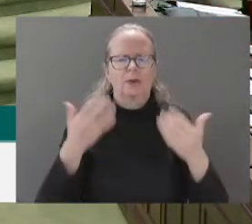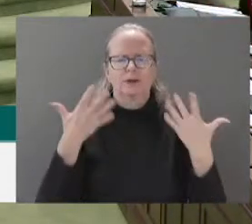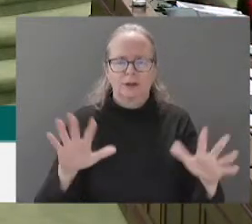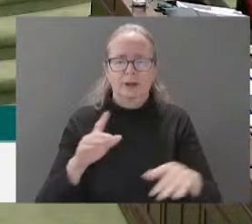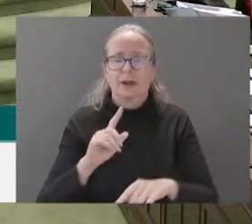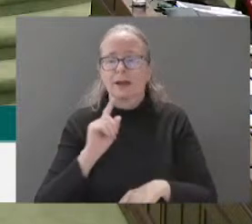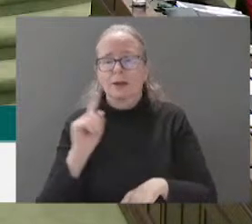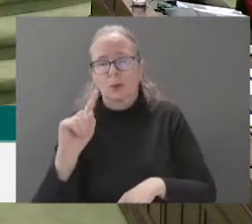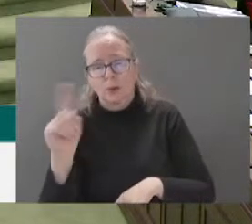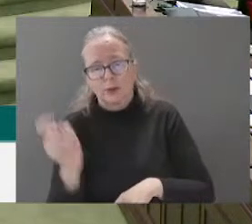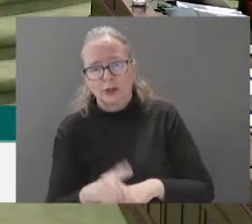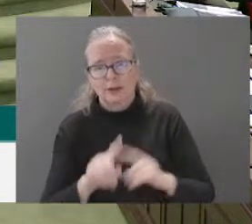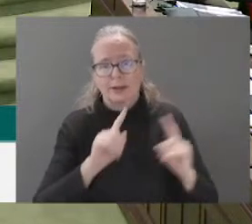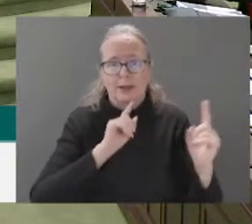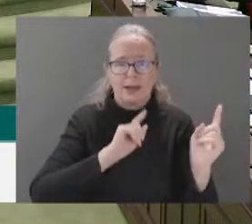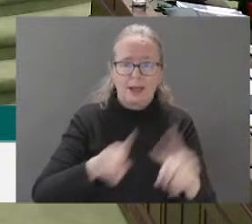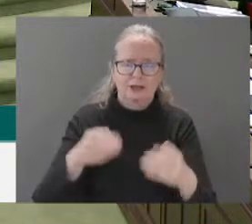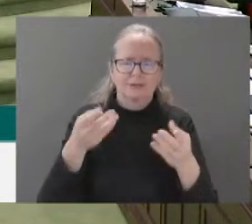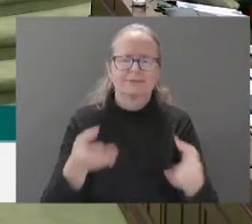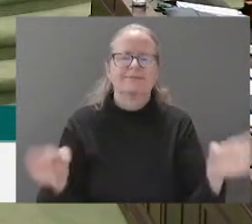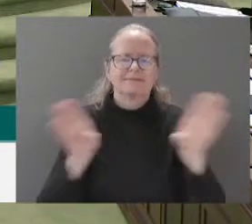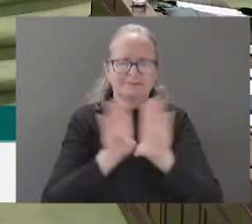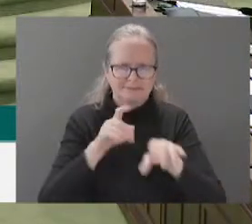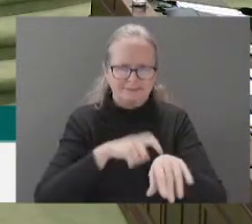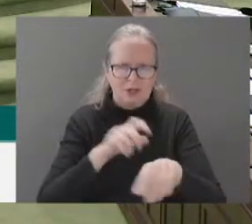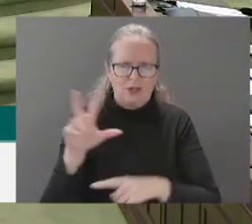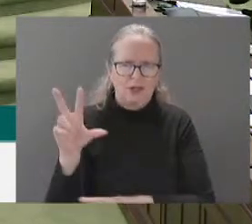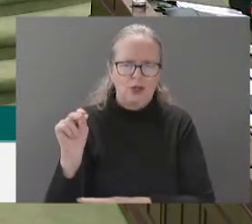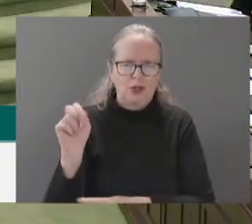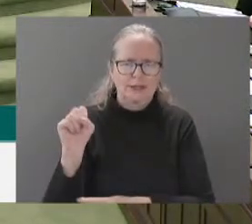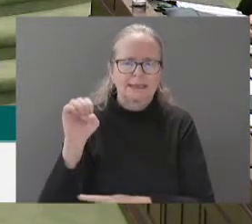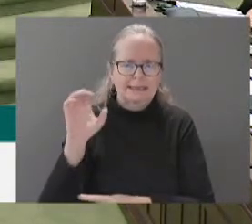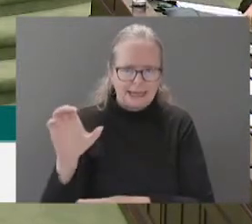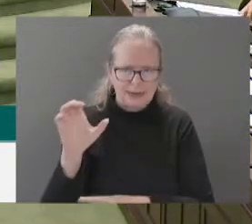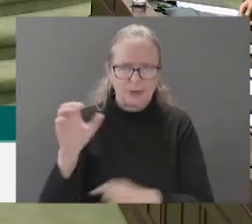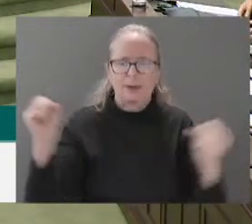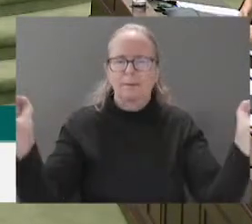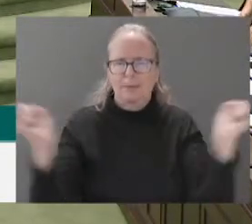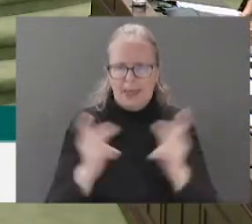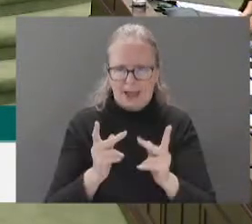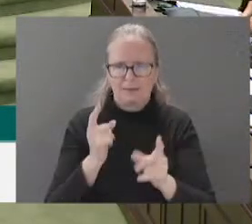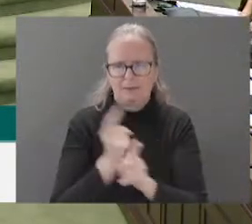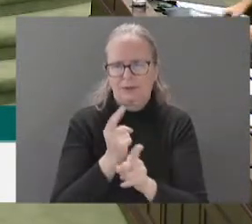30 seconds or less we will continue with the remainder of the daily